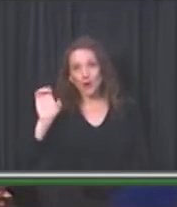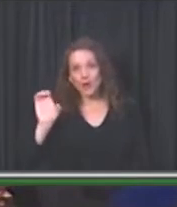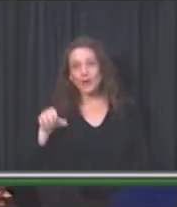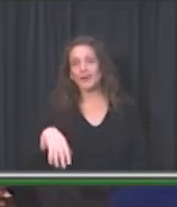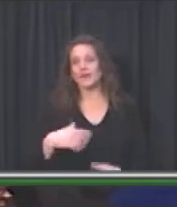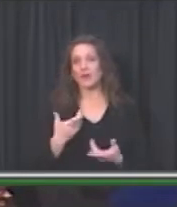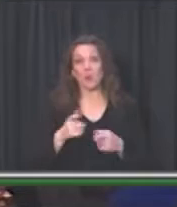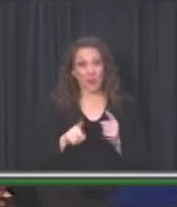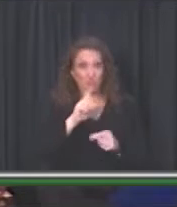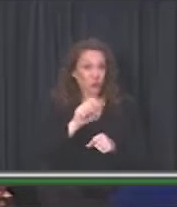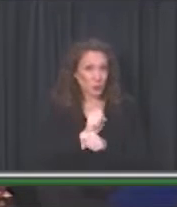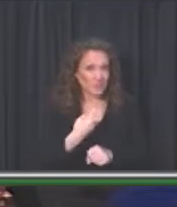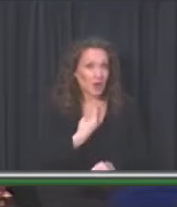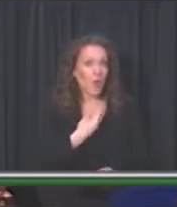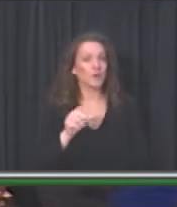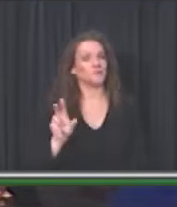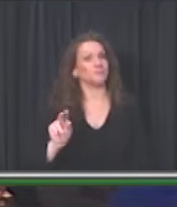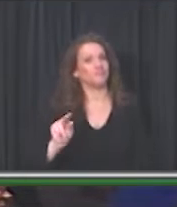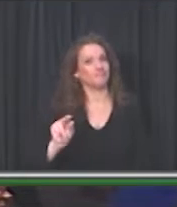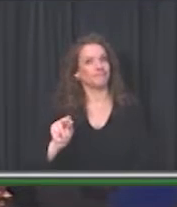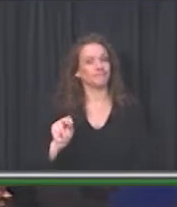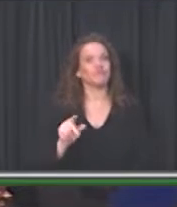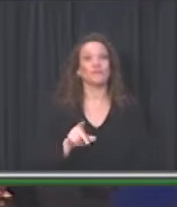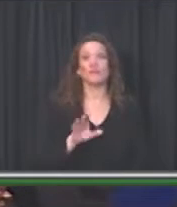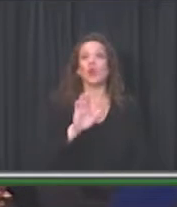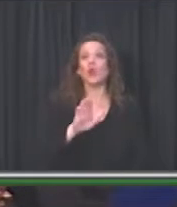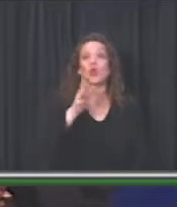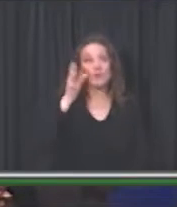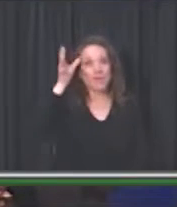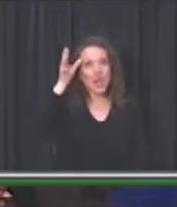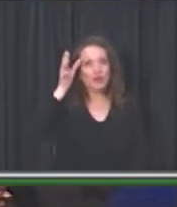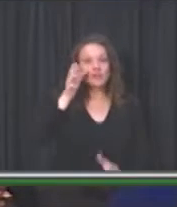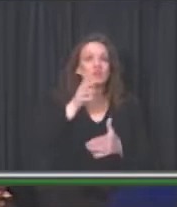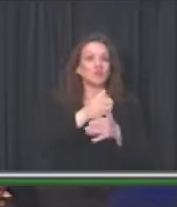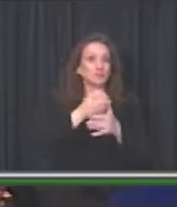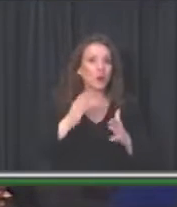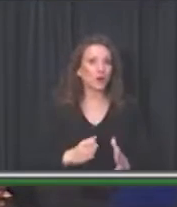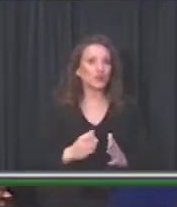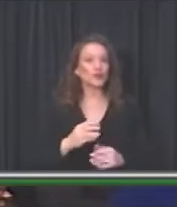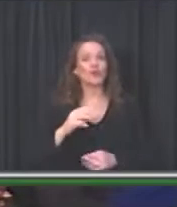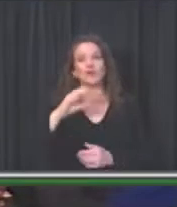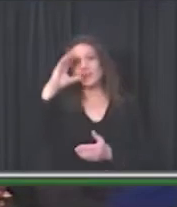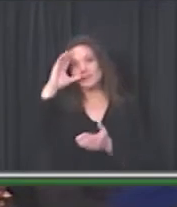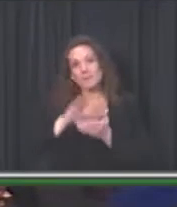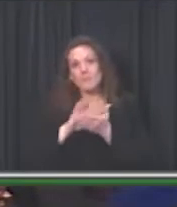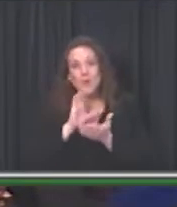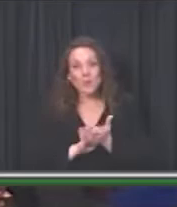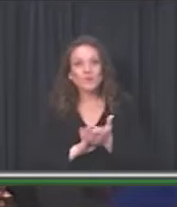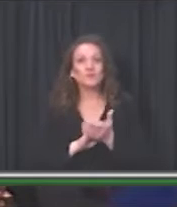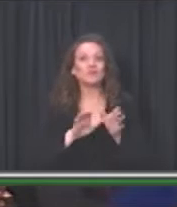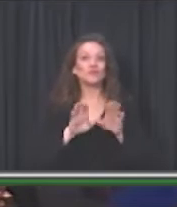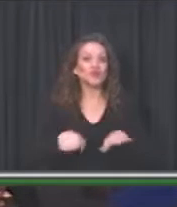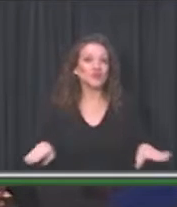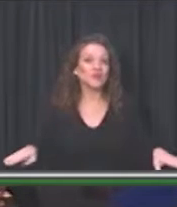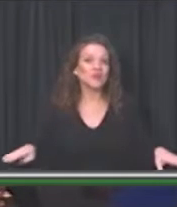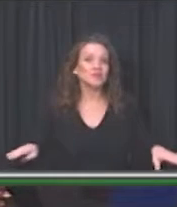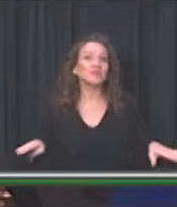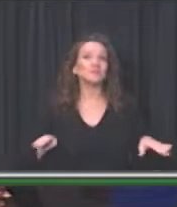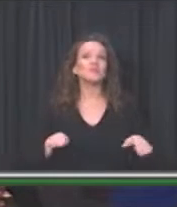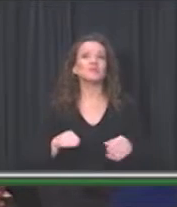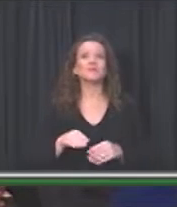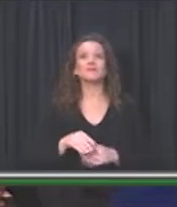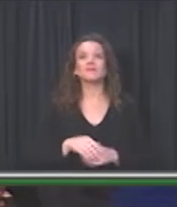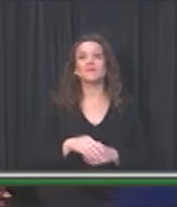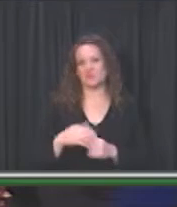alone. Your parents, your partners, your spouses, your children,